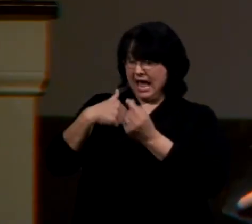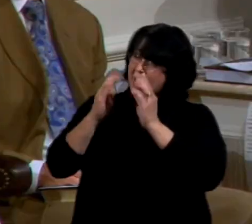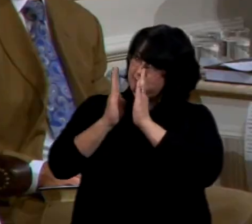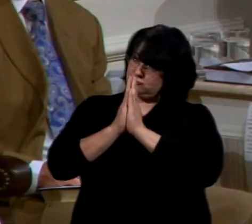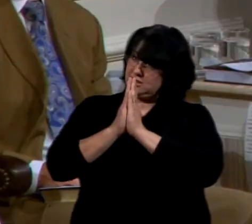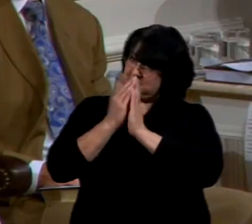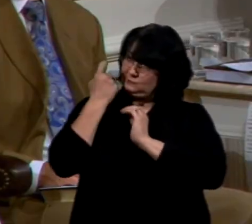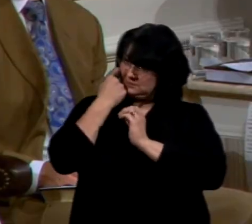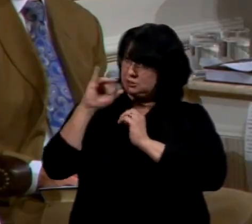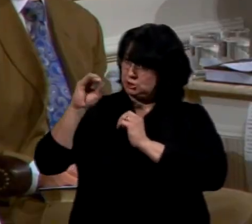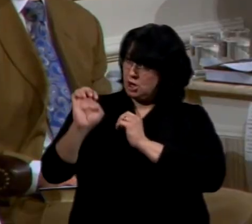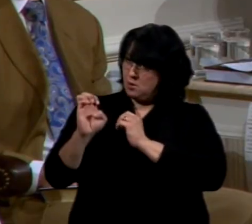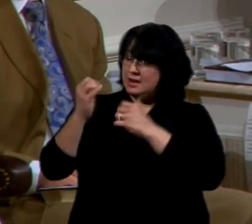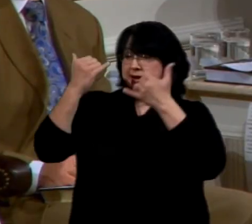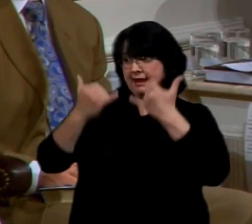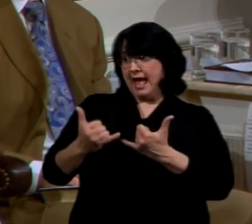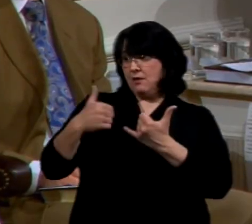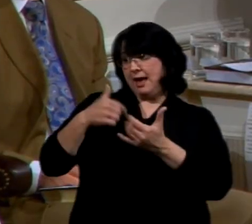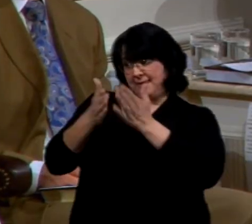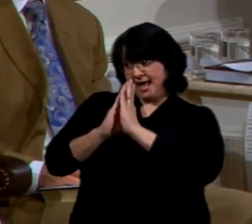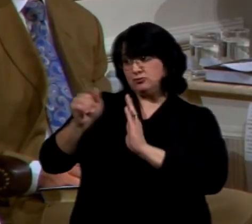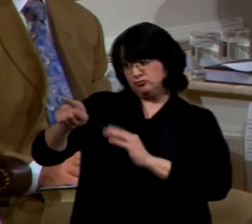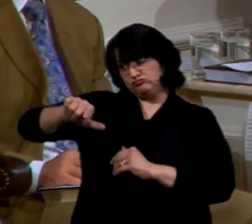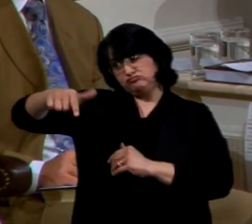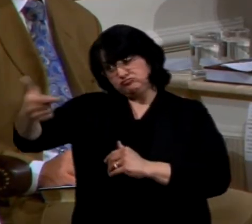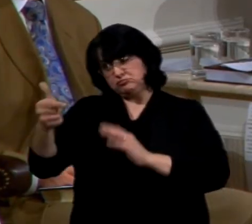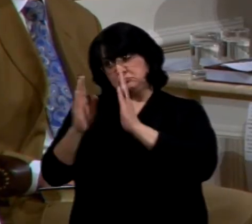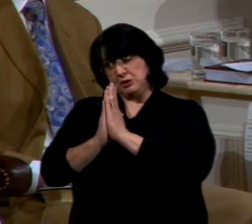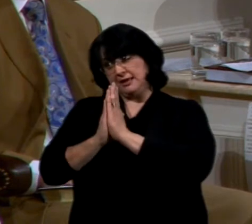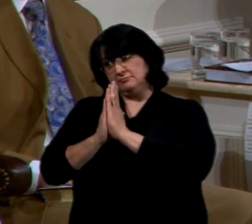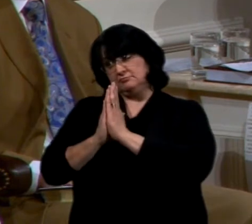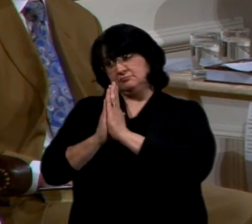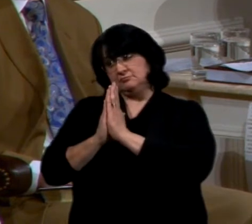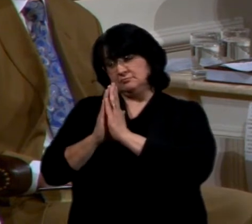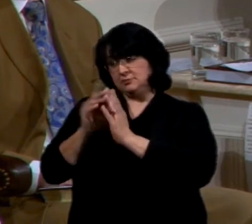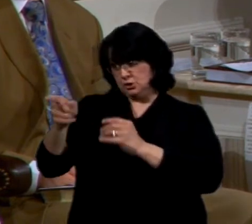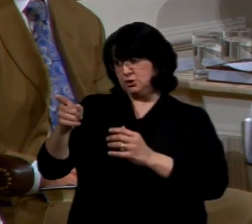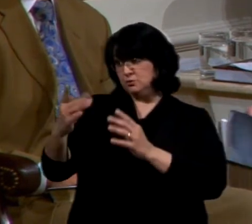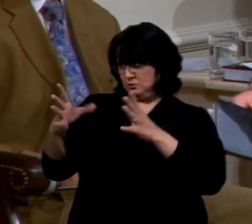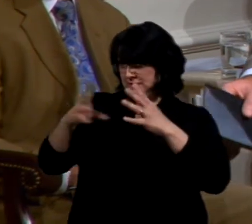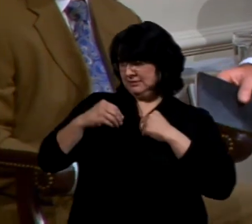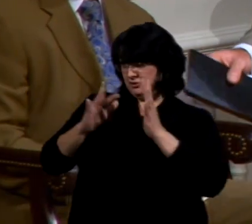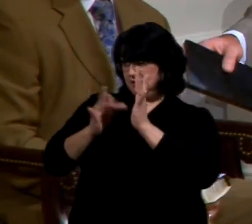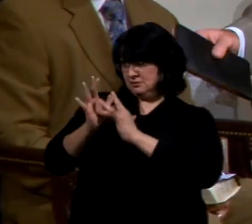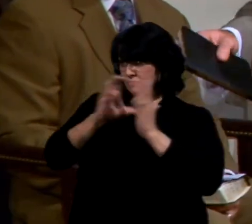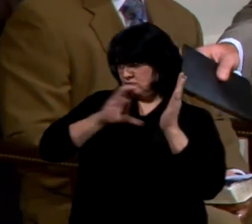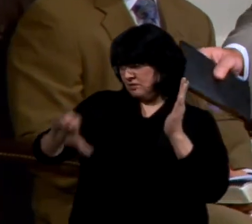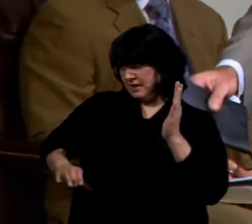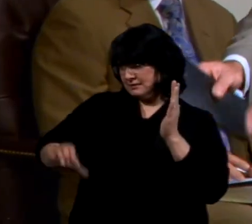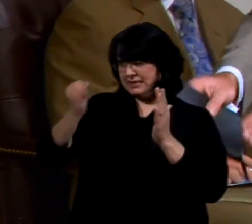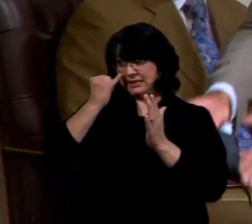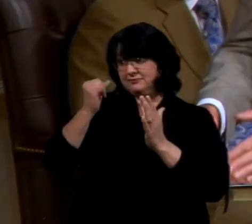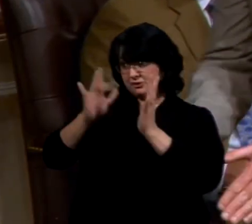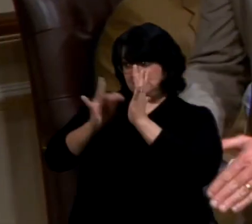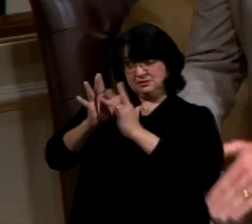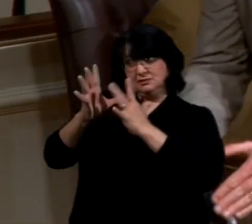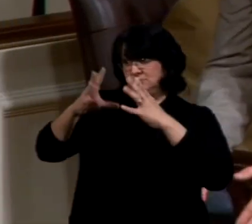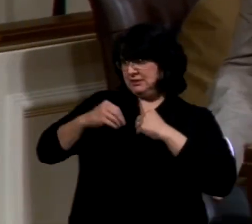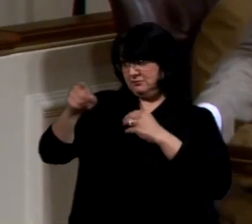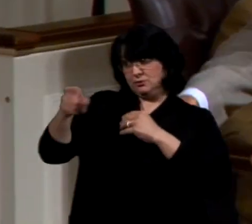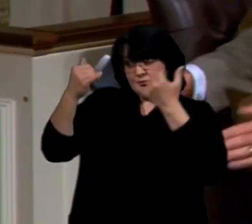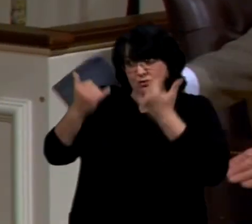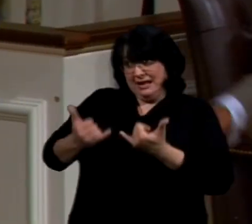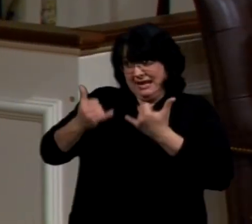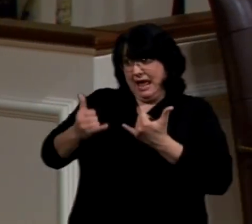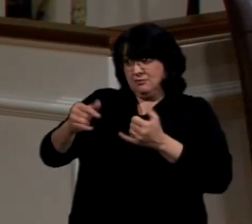Joe. And now, Joe, I'm going to ask you to pray. Would you receive Jesus Christ if he will take you right now as you